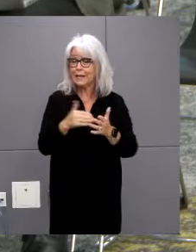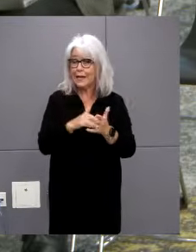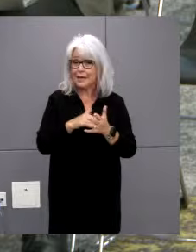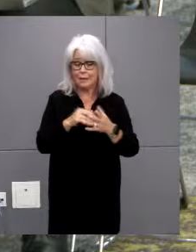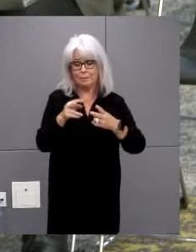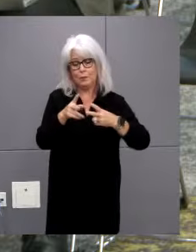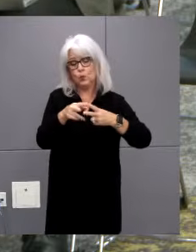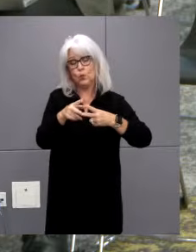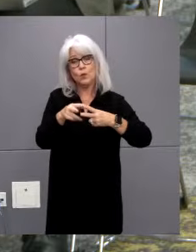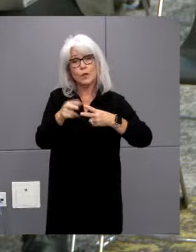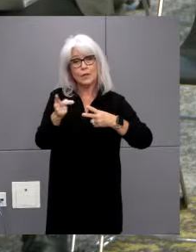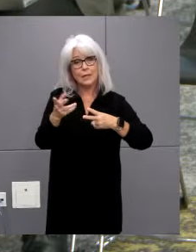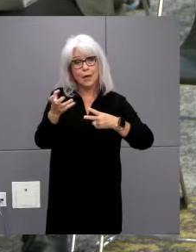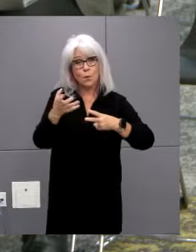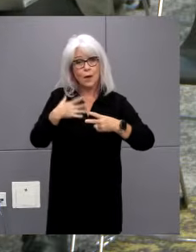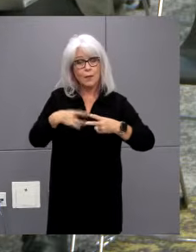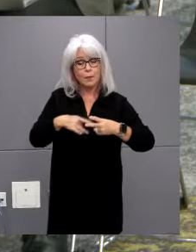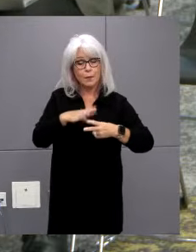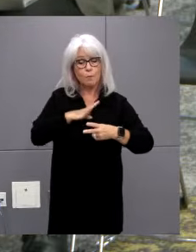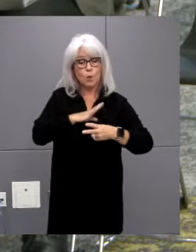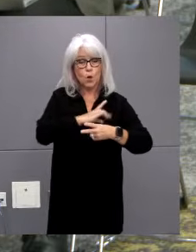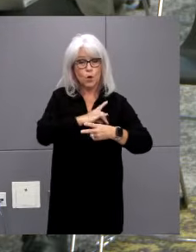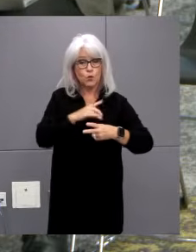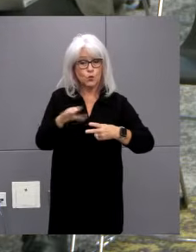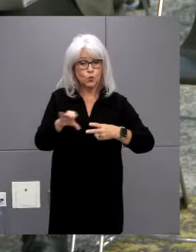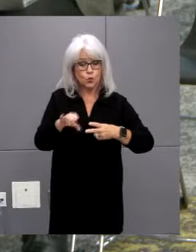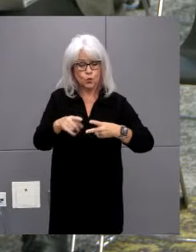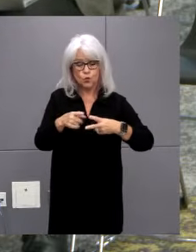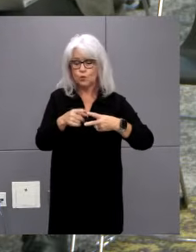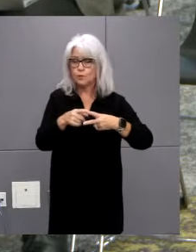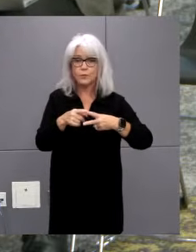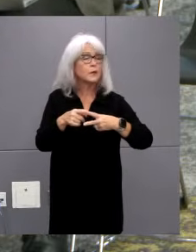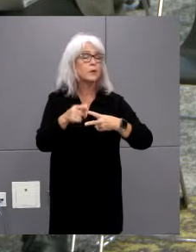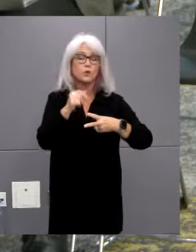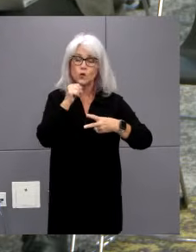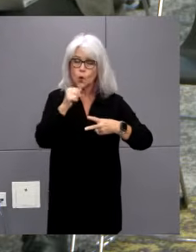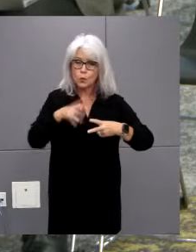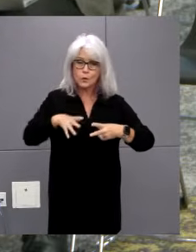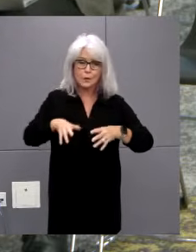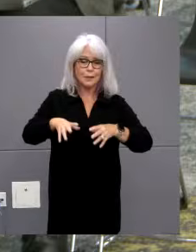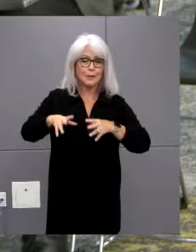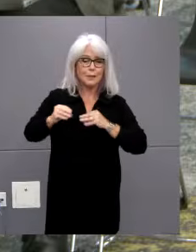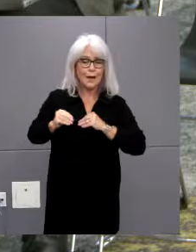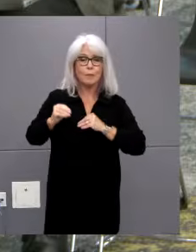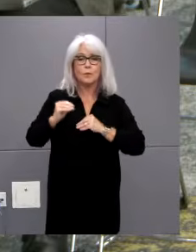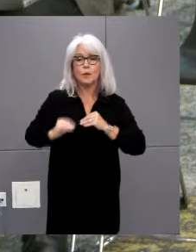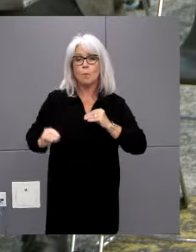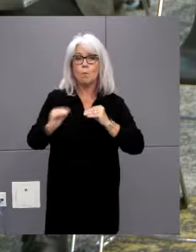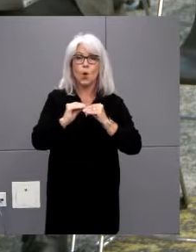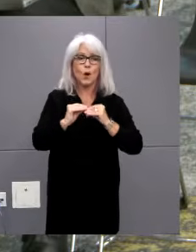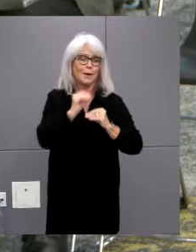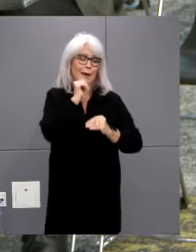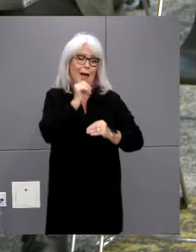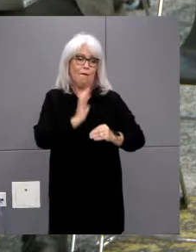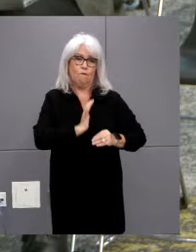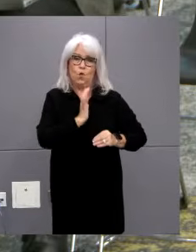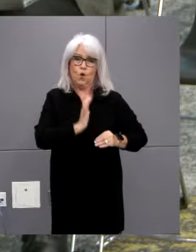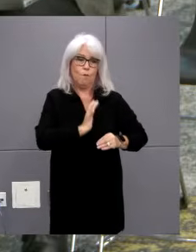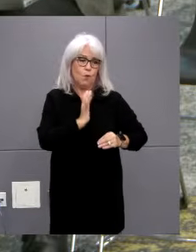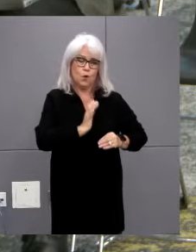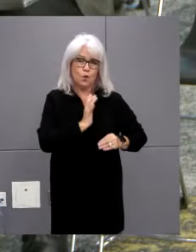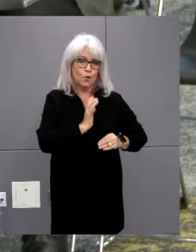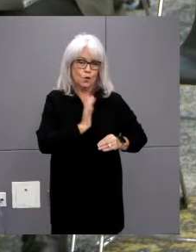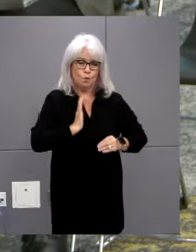am asking this board to take. First, do not adopt more informal small board